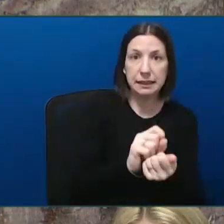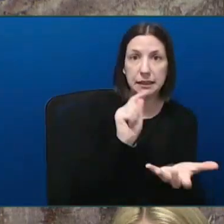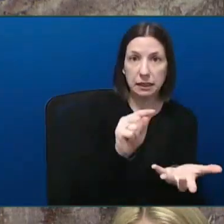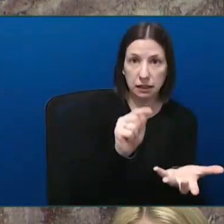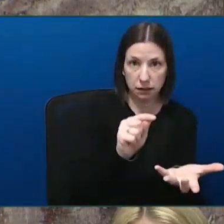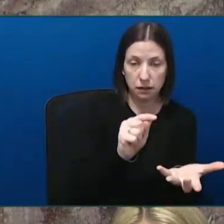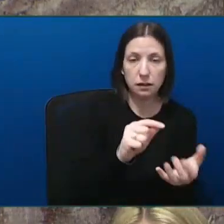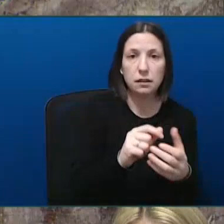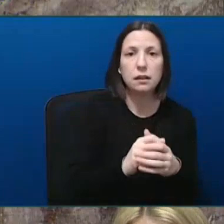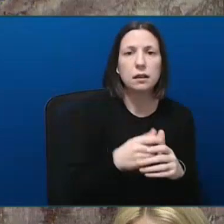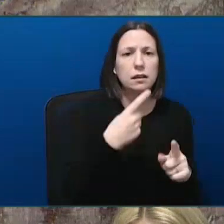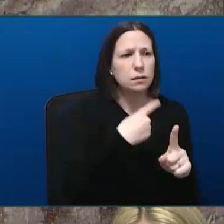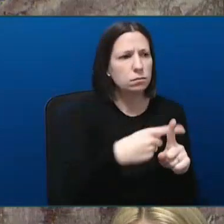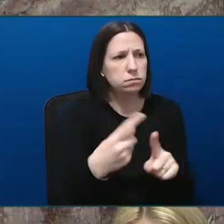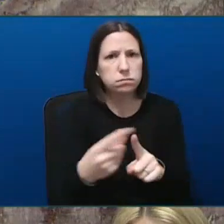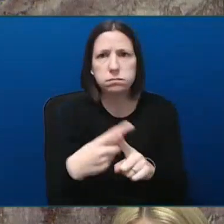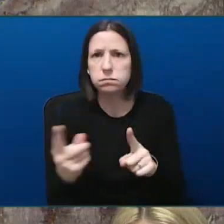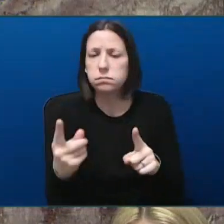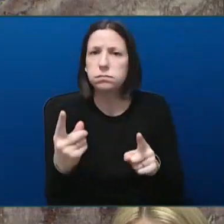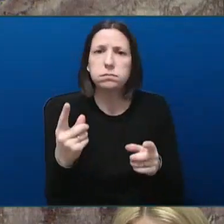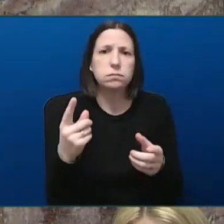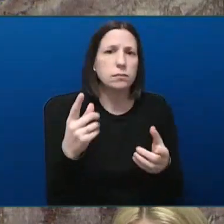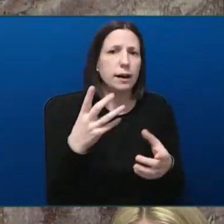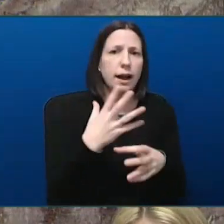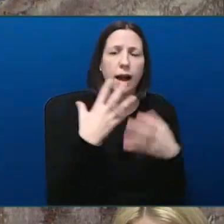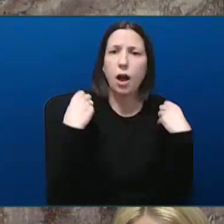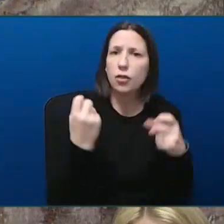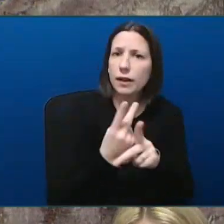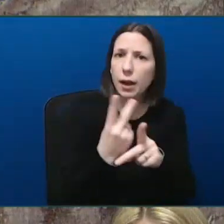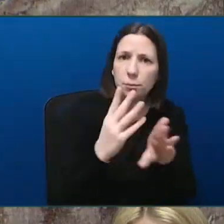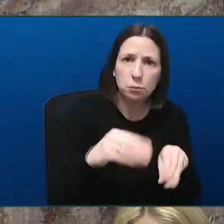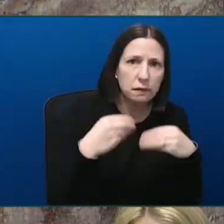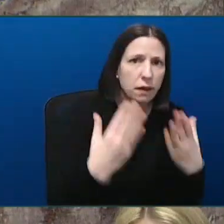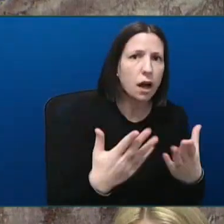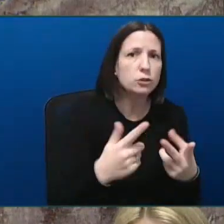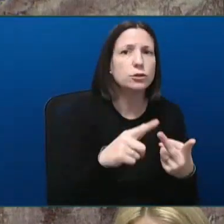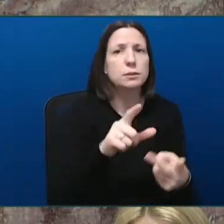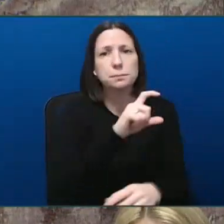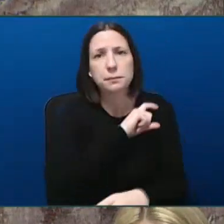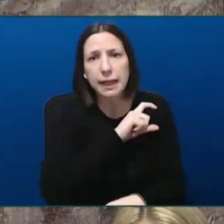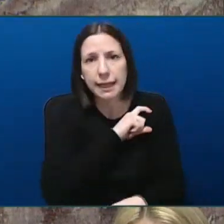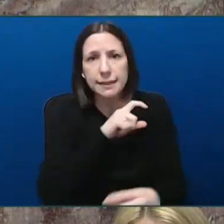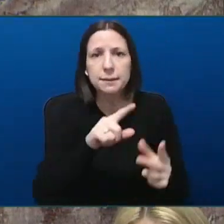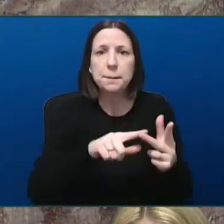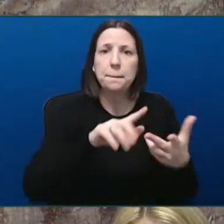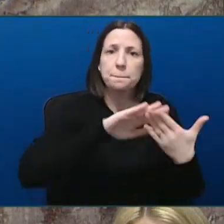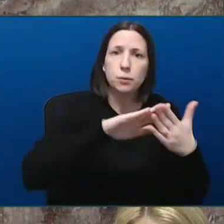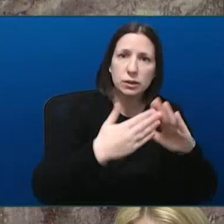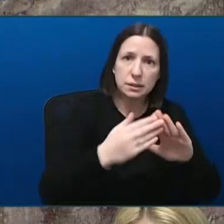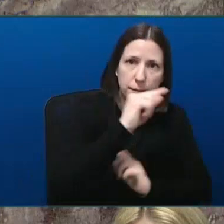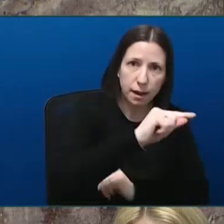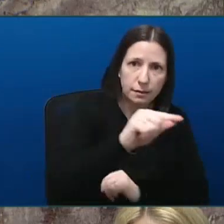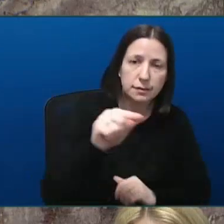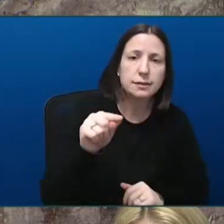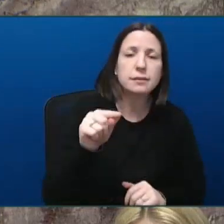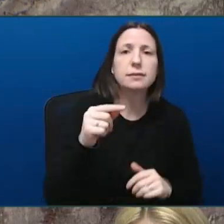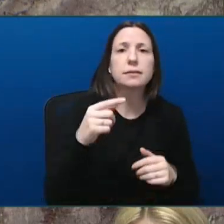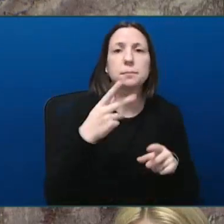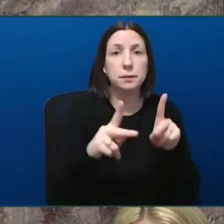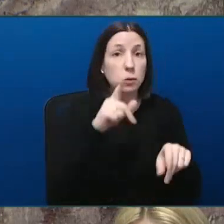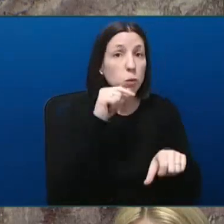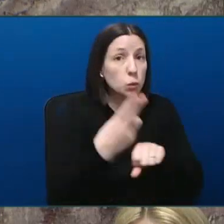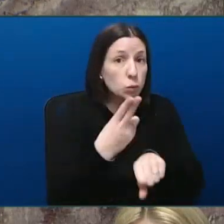providers, the frontline providers, police, municipalities, people who use drugs, the